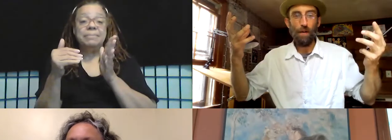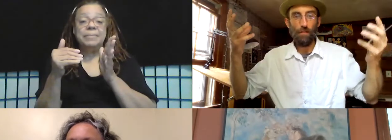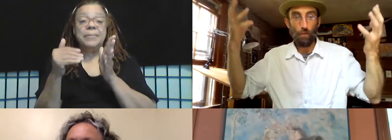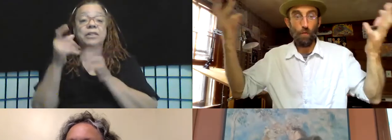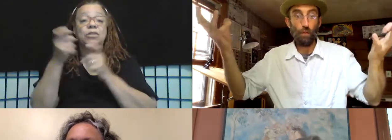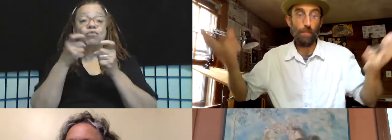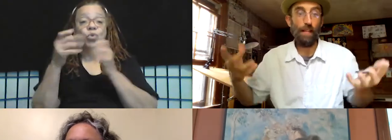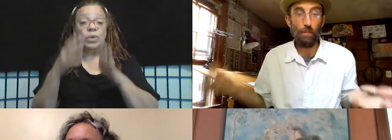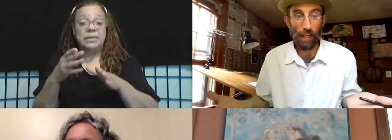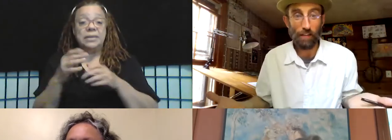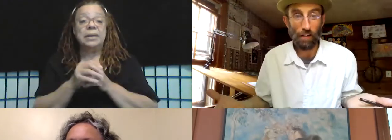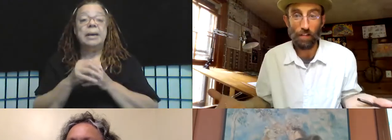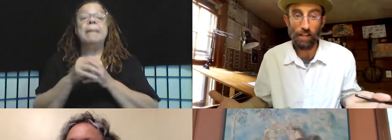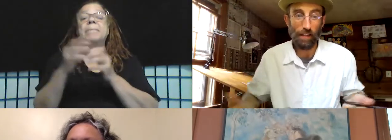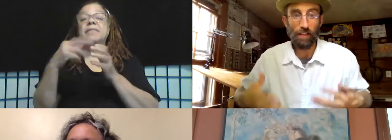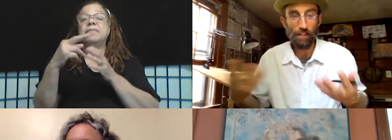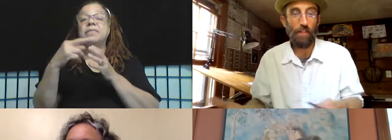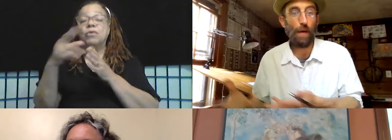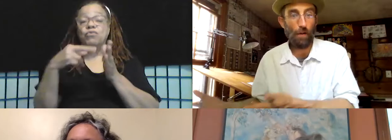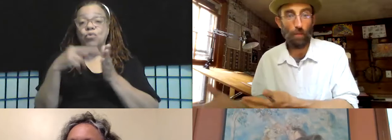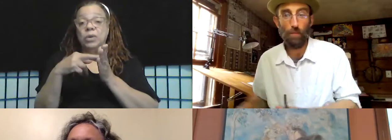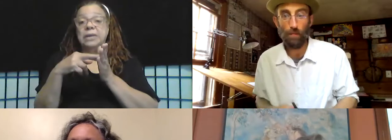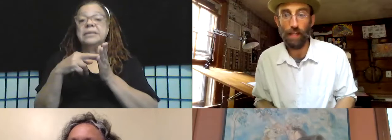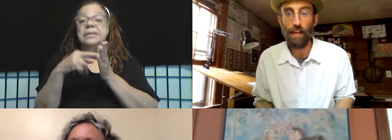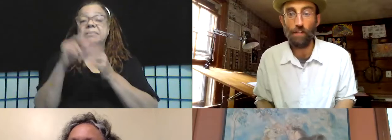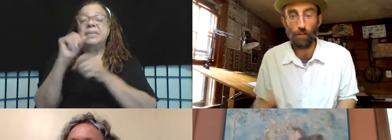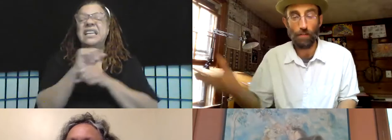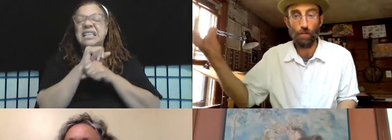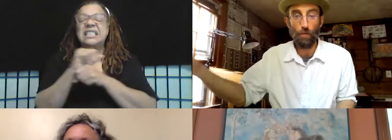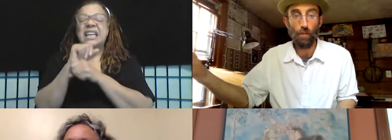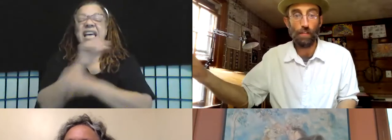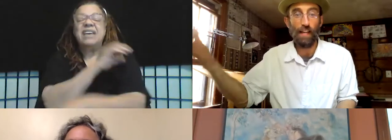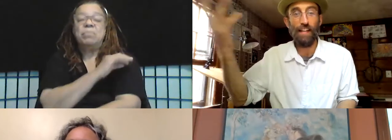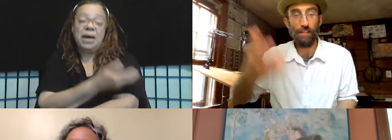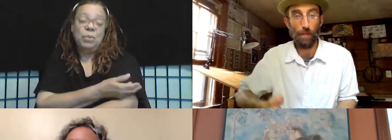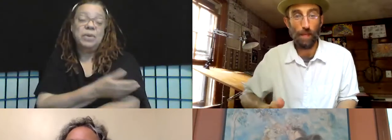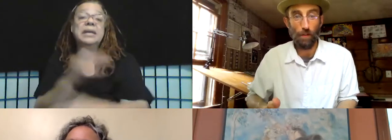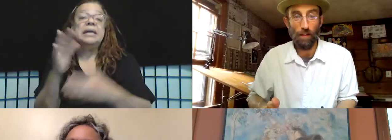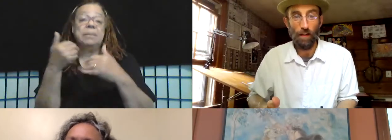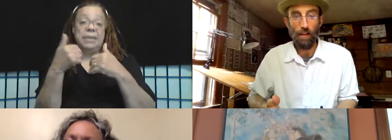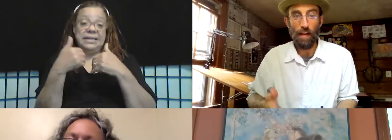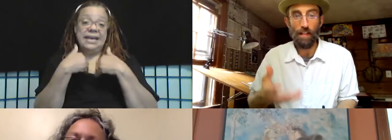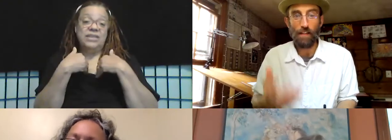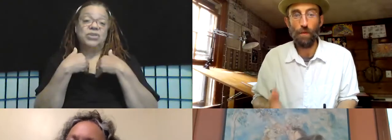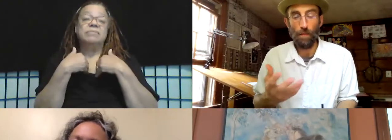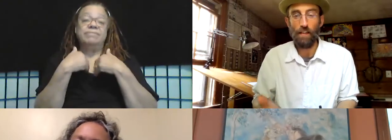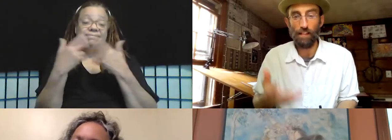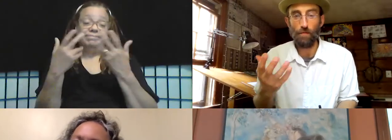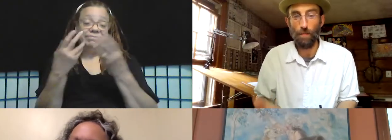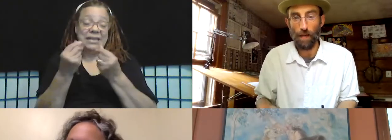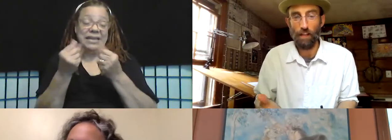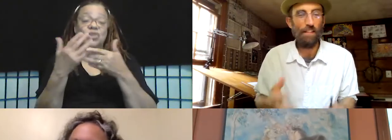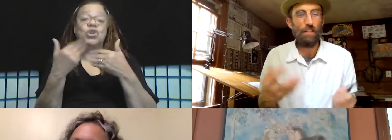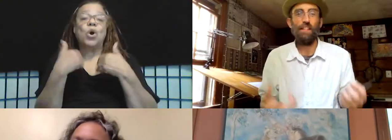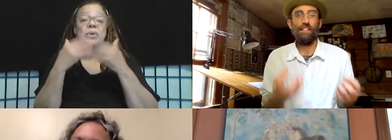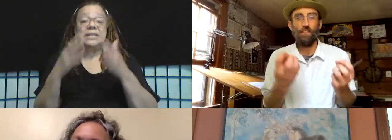rulers, but of the rulers being the plantocracy, the slave power plantation owners, the rulers against the people. Wow. And that's what makes